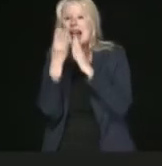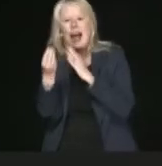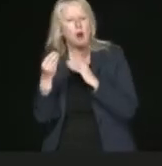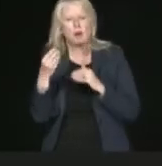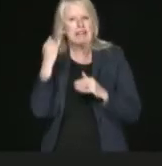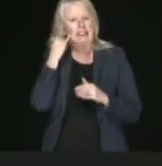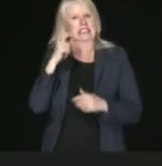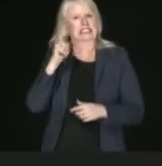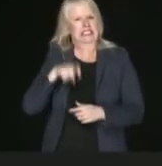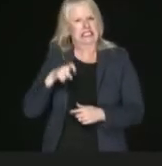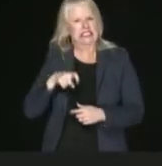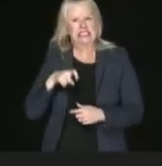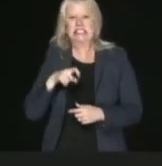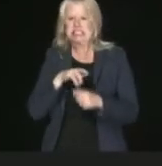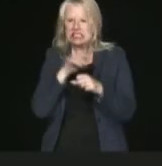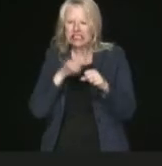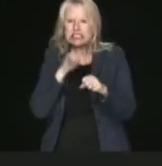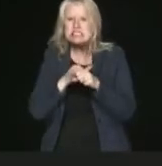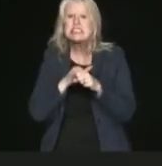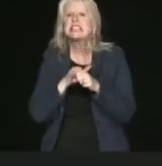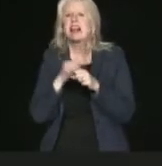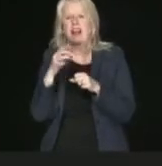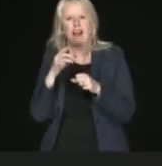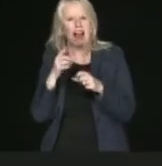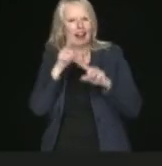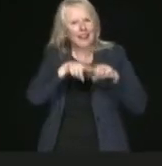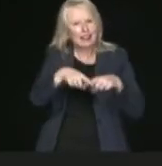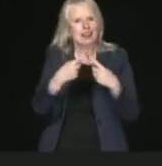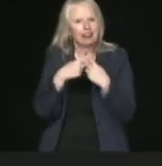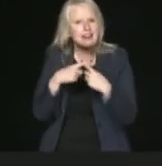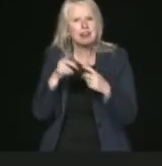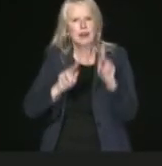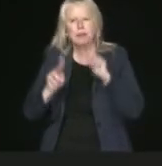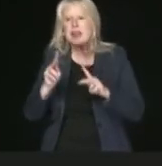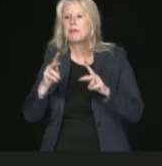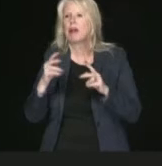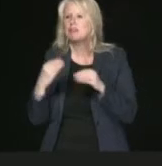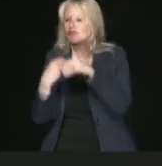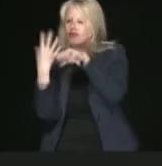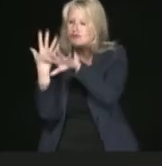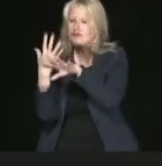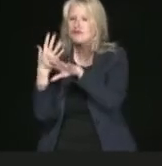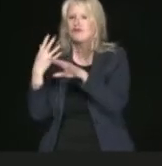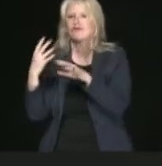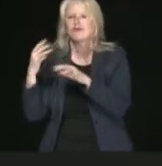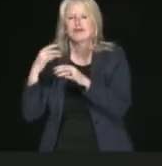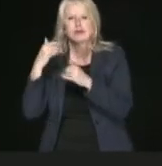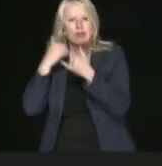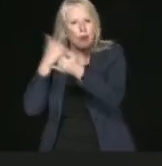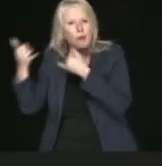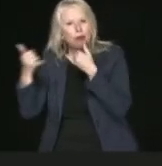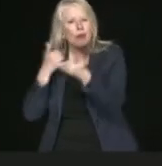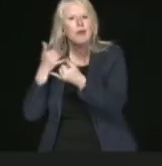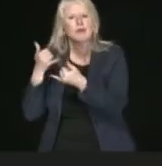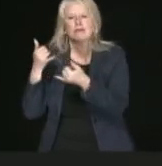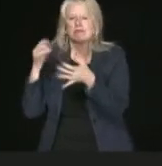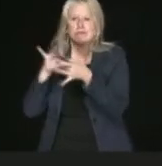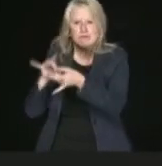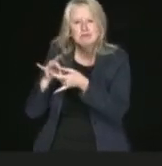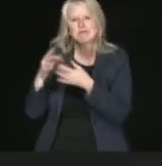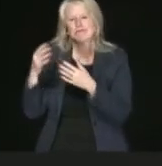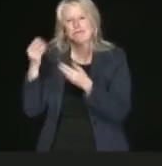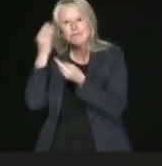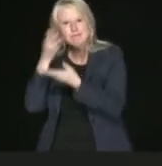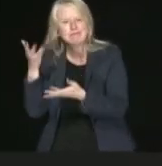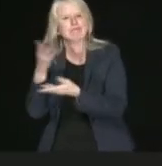to hunker down, lean on each other virtually and metaphorically,